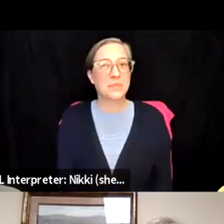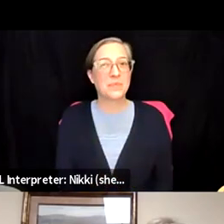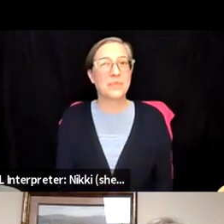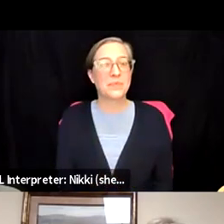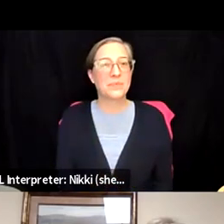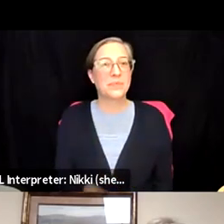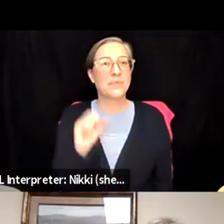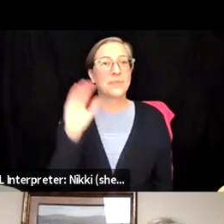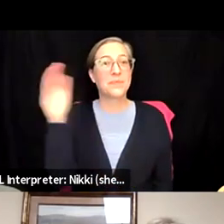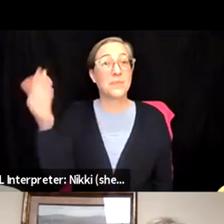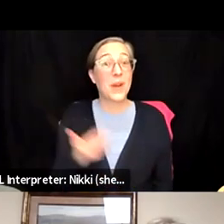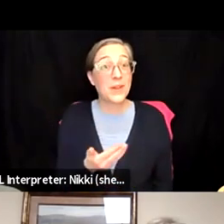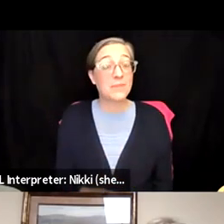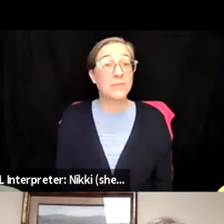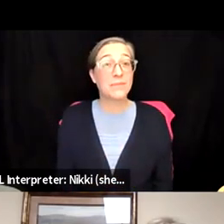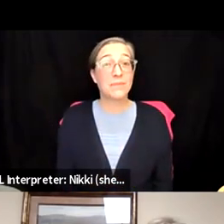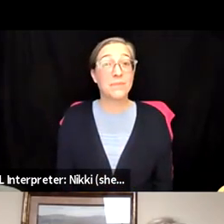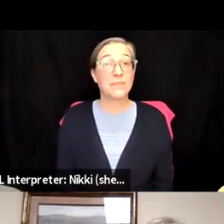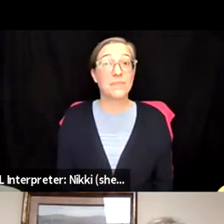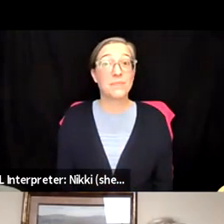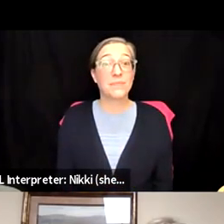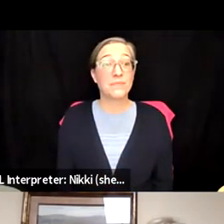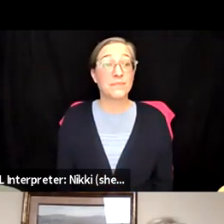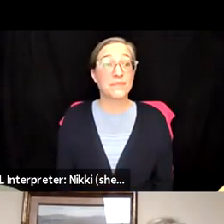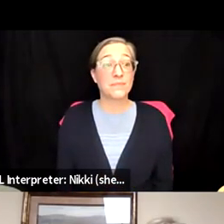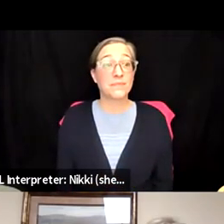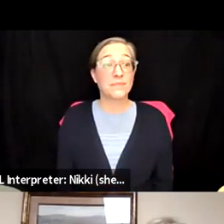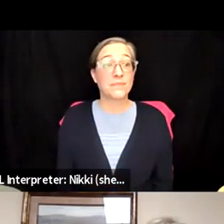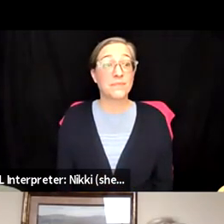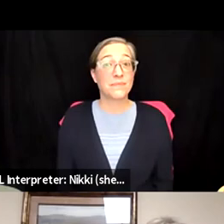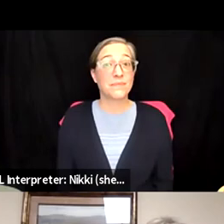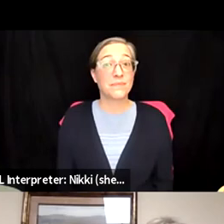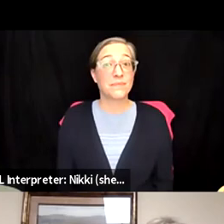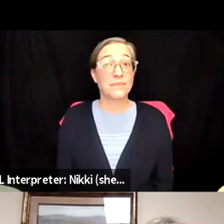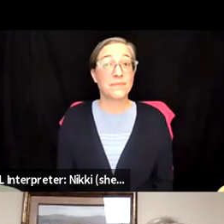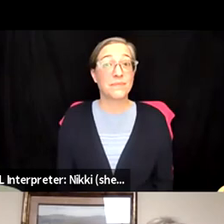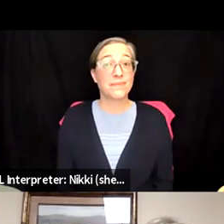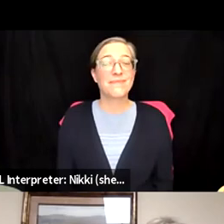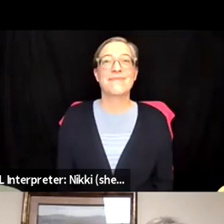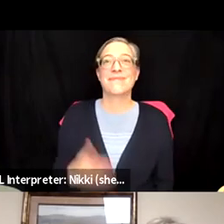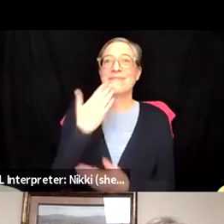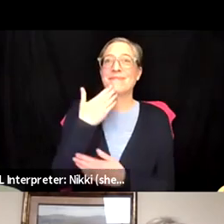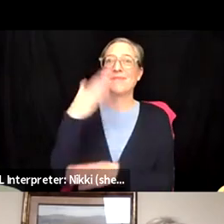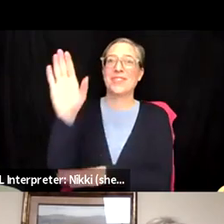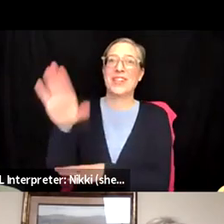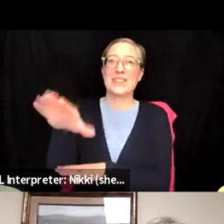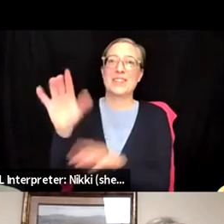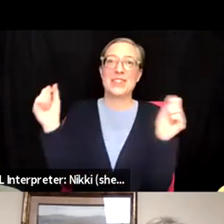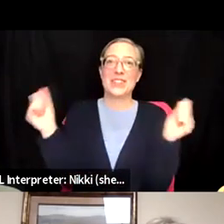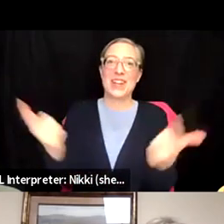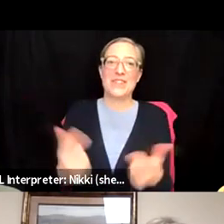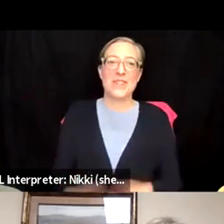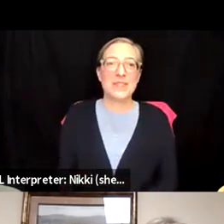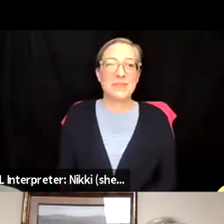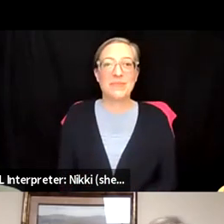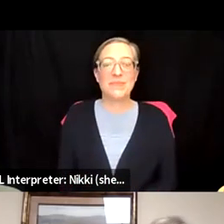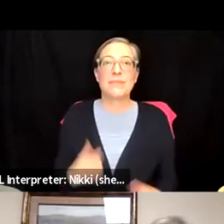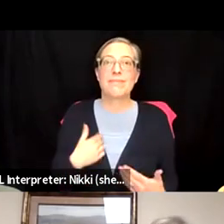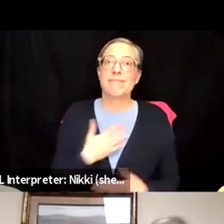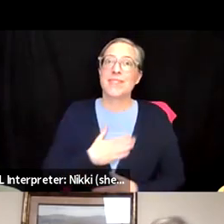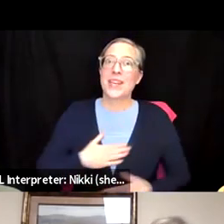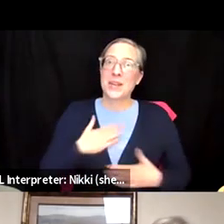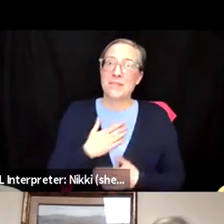So welcome. So good afternoon, everyone. I appreciate you taking the time